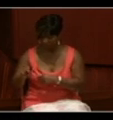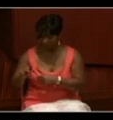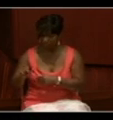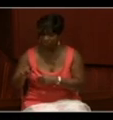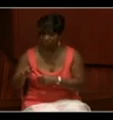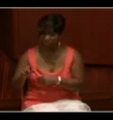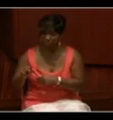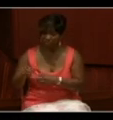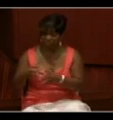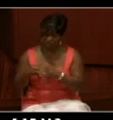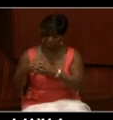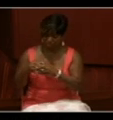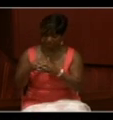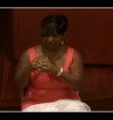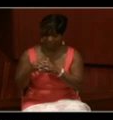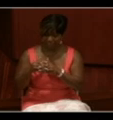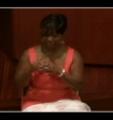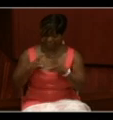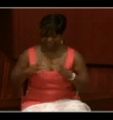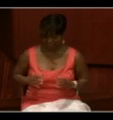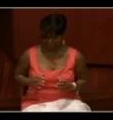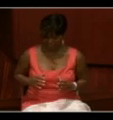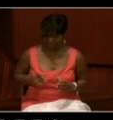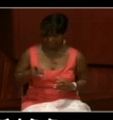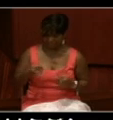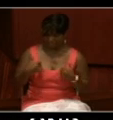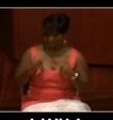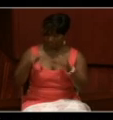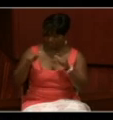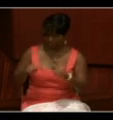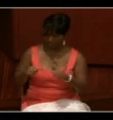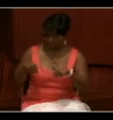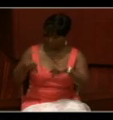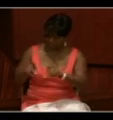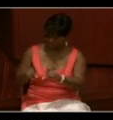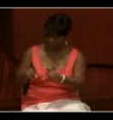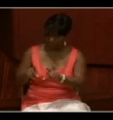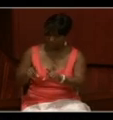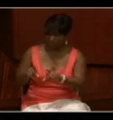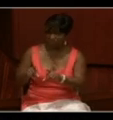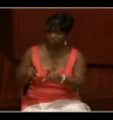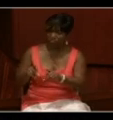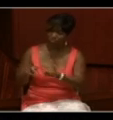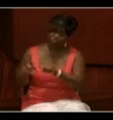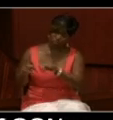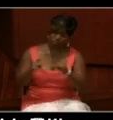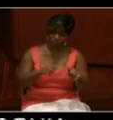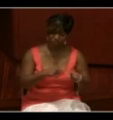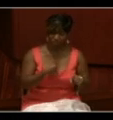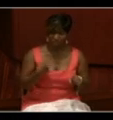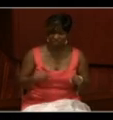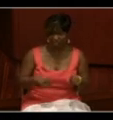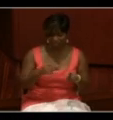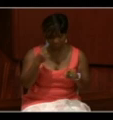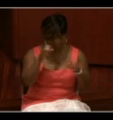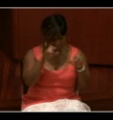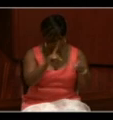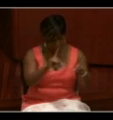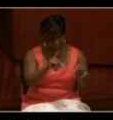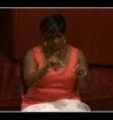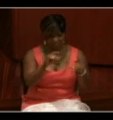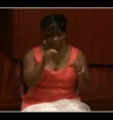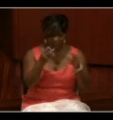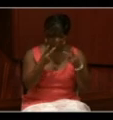considered an American citizen. And he had the ability and the privilege to be able to go back to China for education, to visit